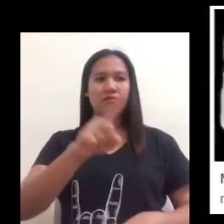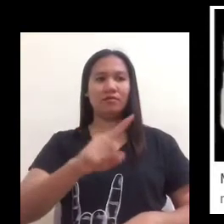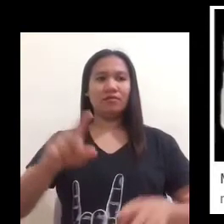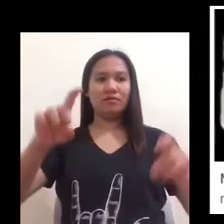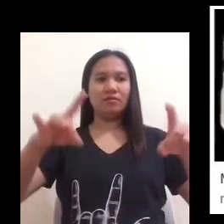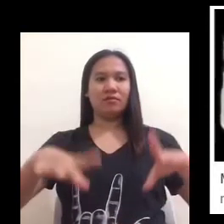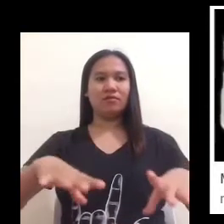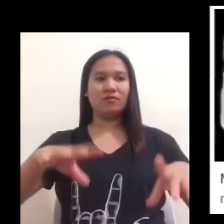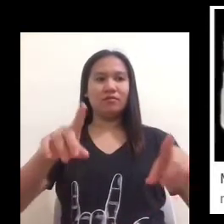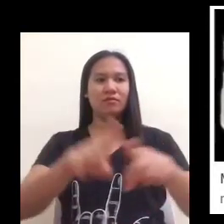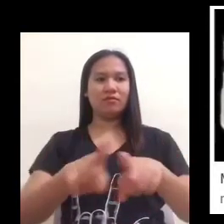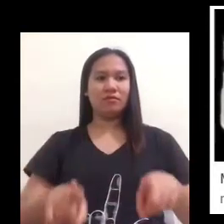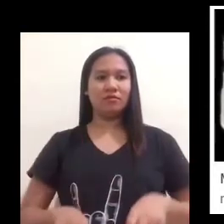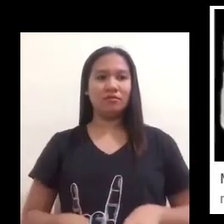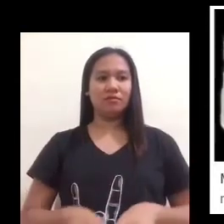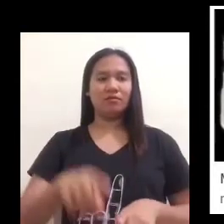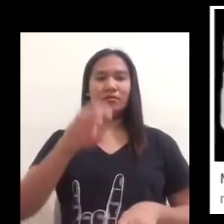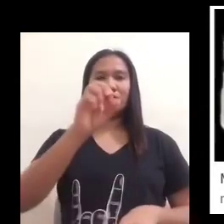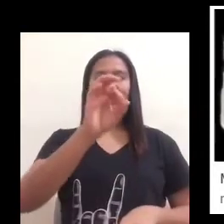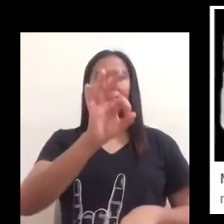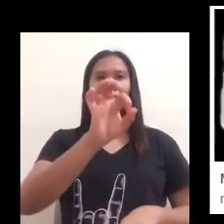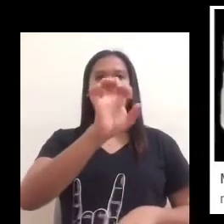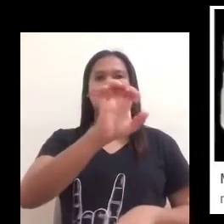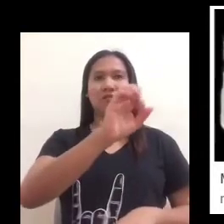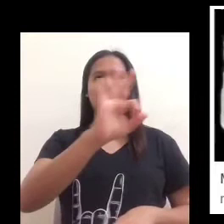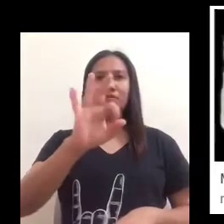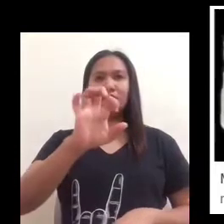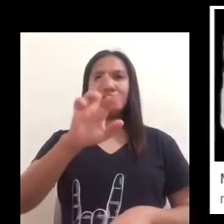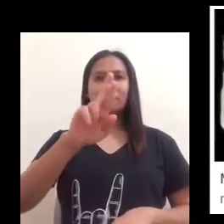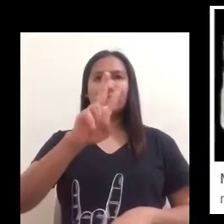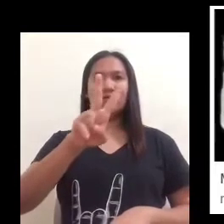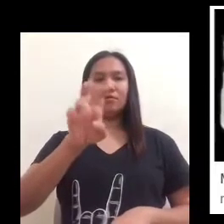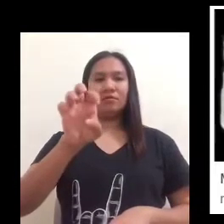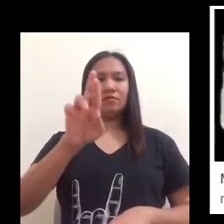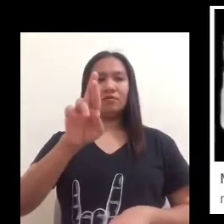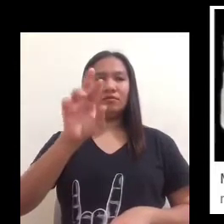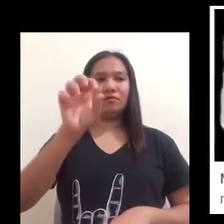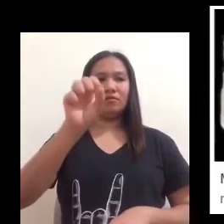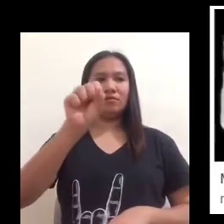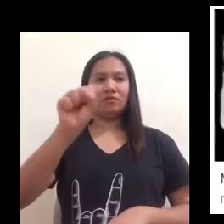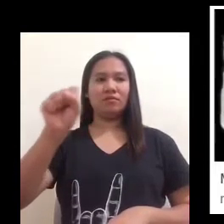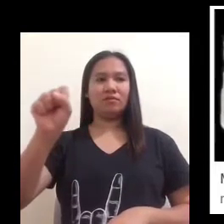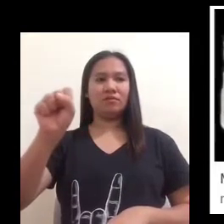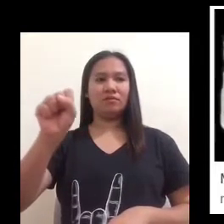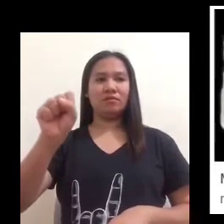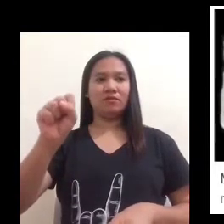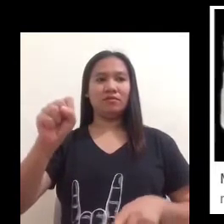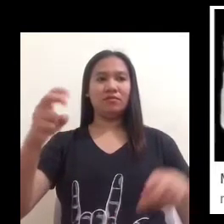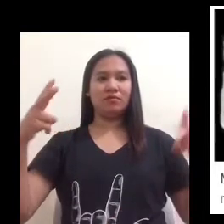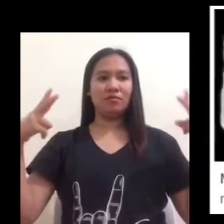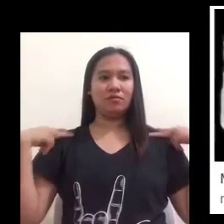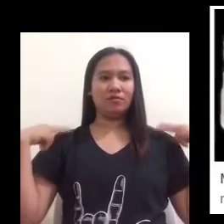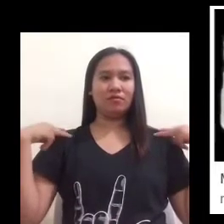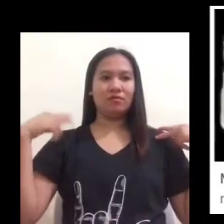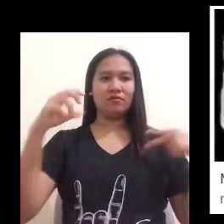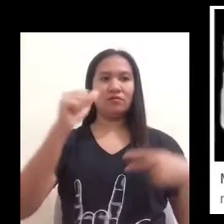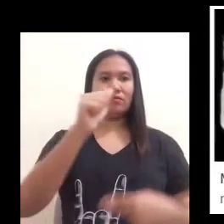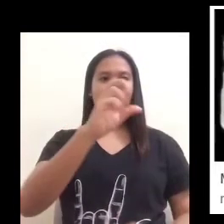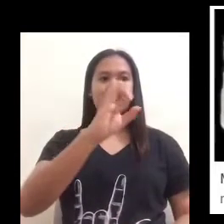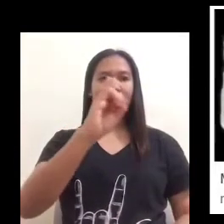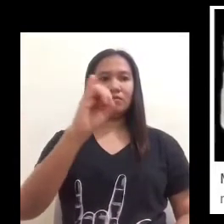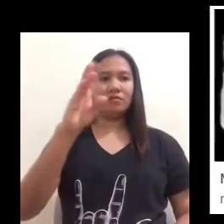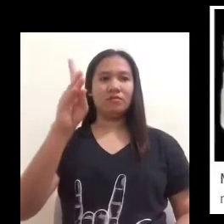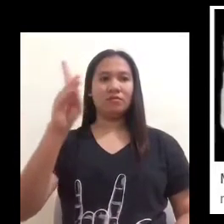such as the effervescence in hydrochloric acid. giving off bubbles of carbon